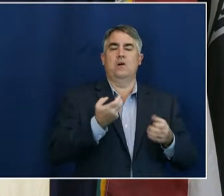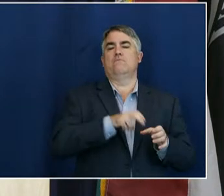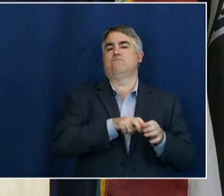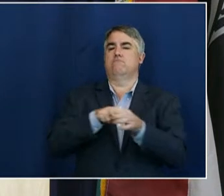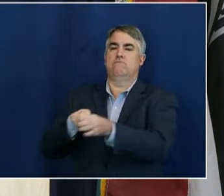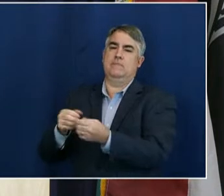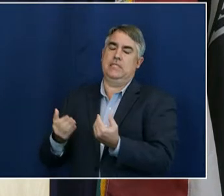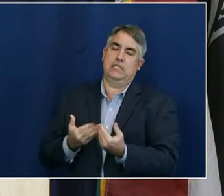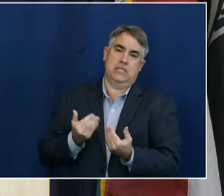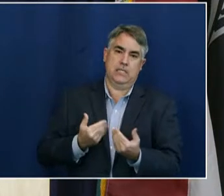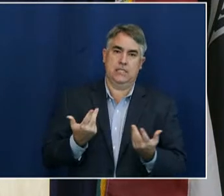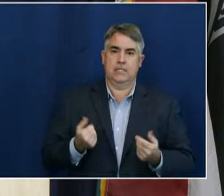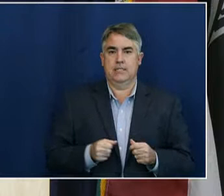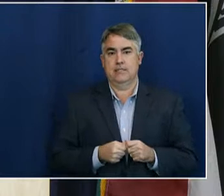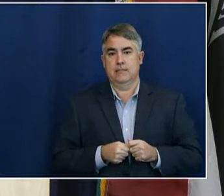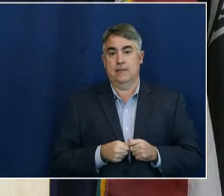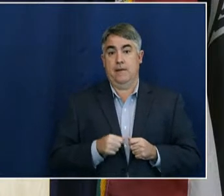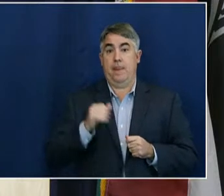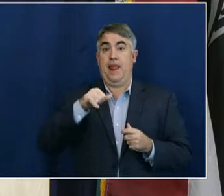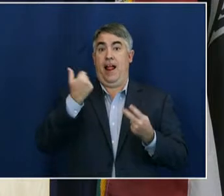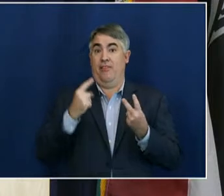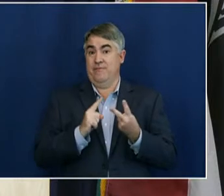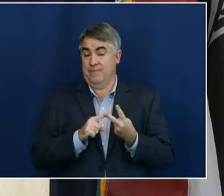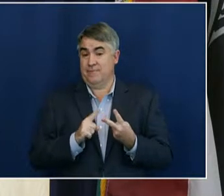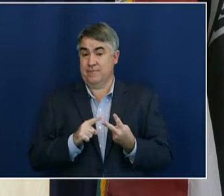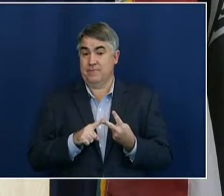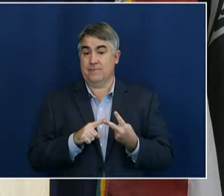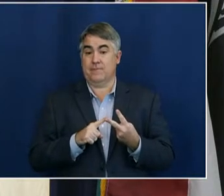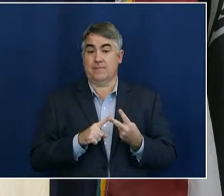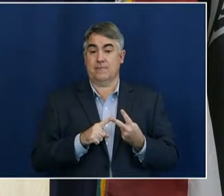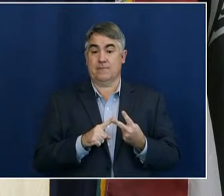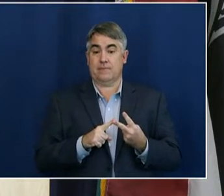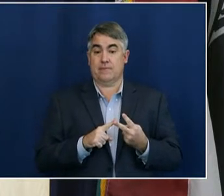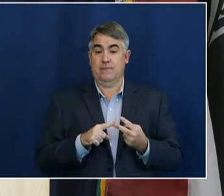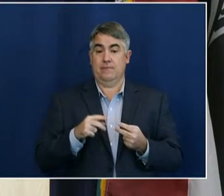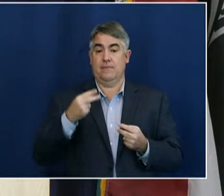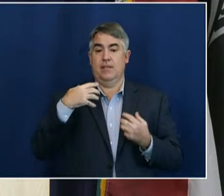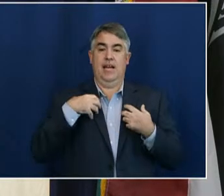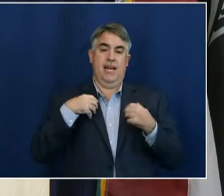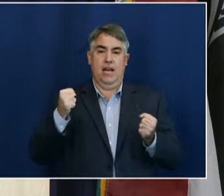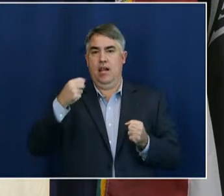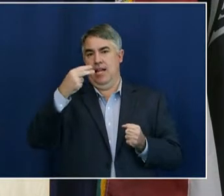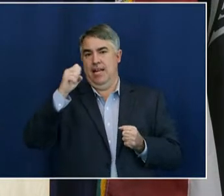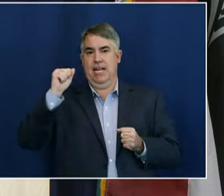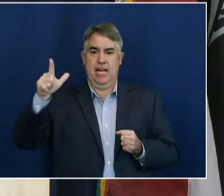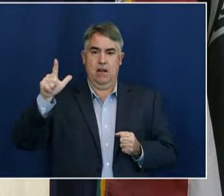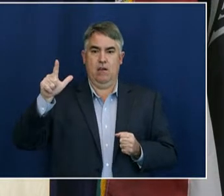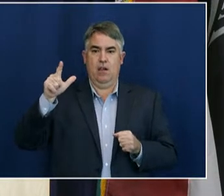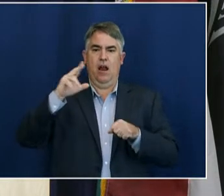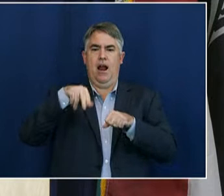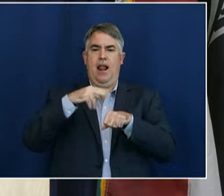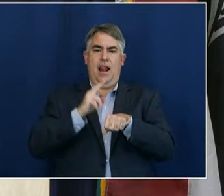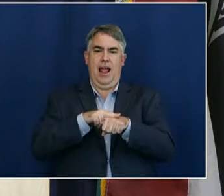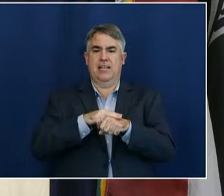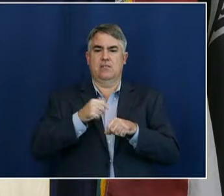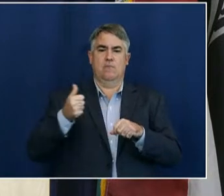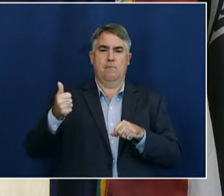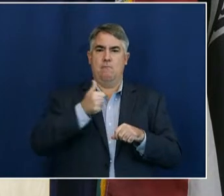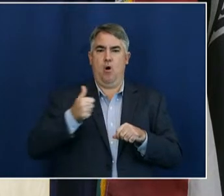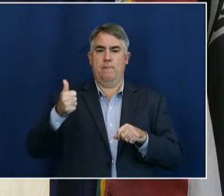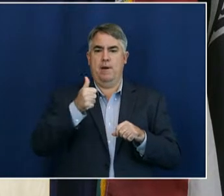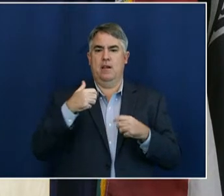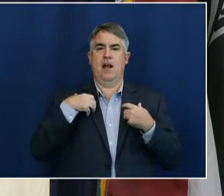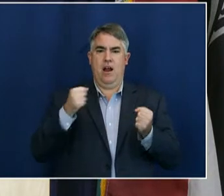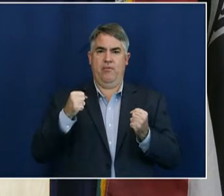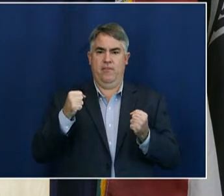appointment. And the other update is HEAL. HEAL is a national, H-E-A-L. HEAL is a national mobile health care company with operations